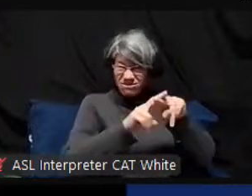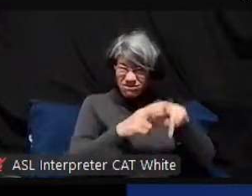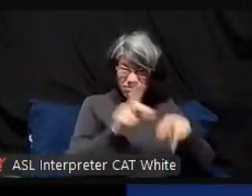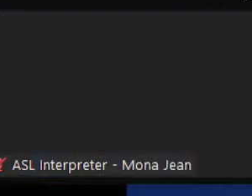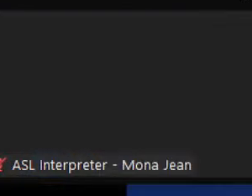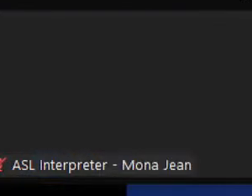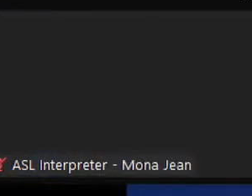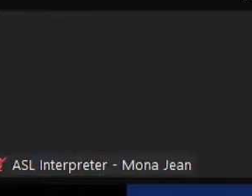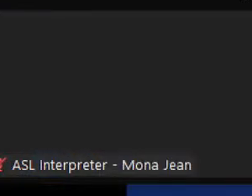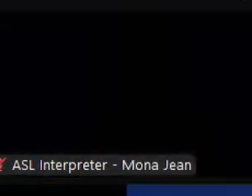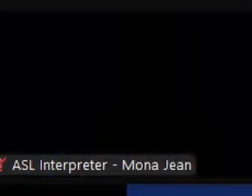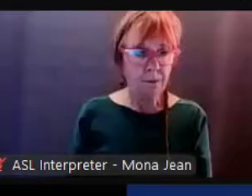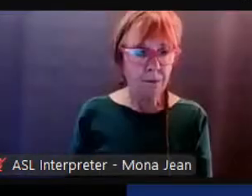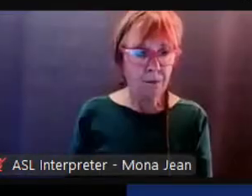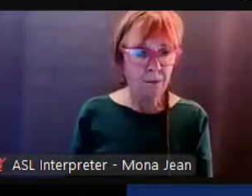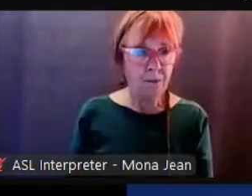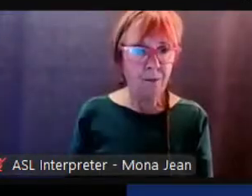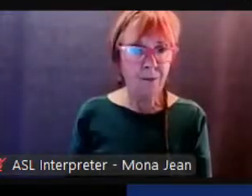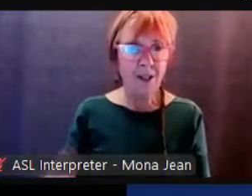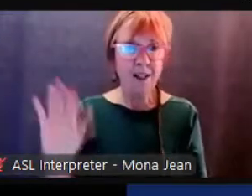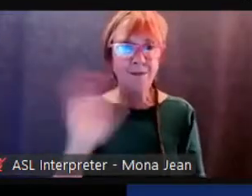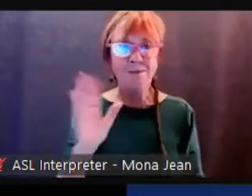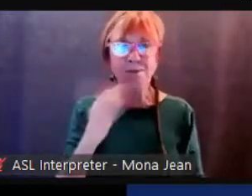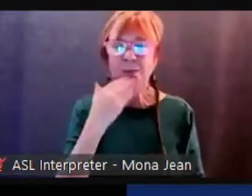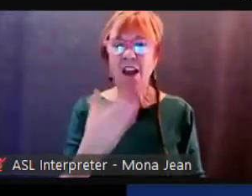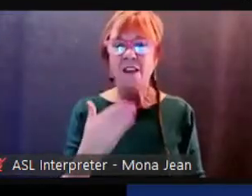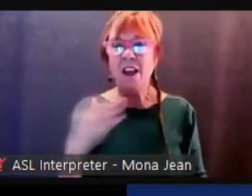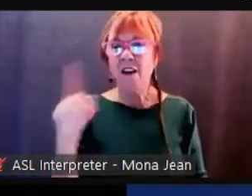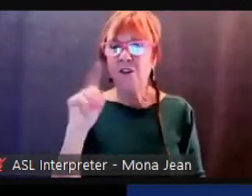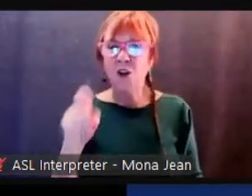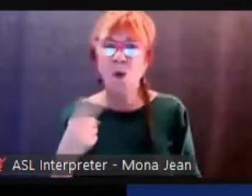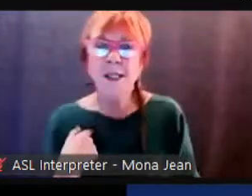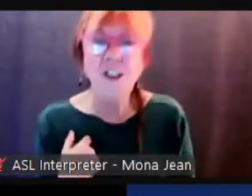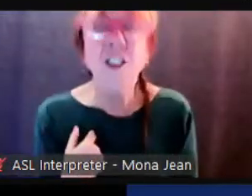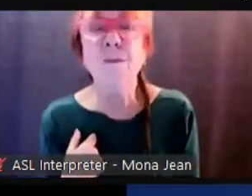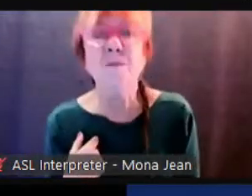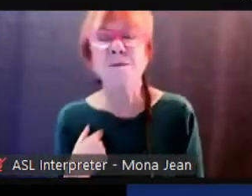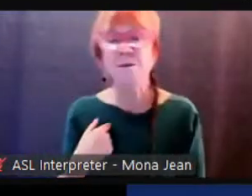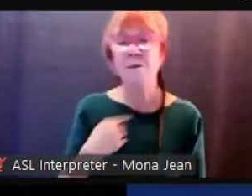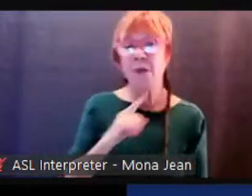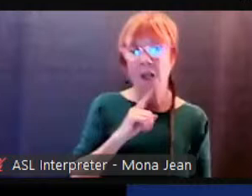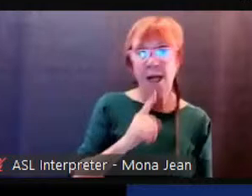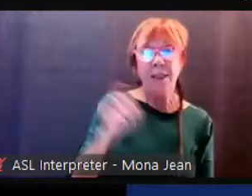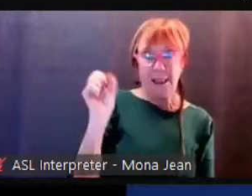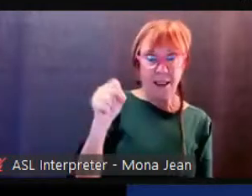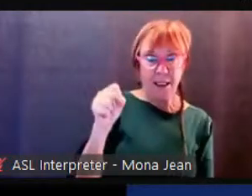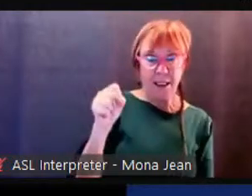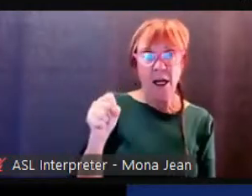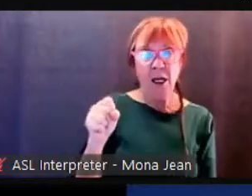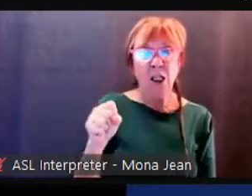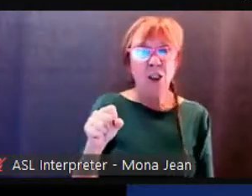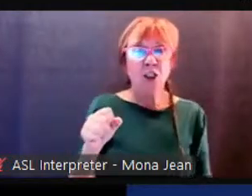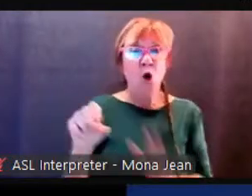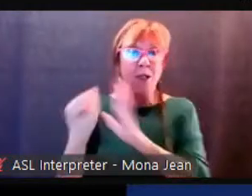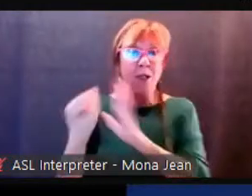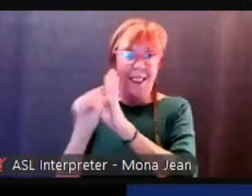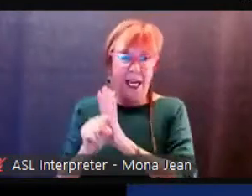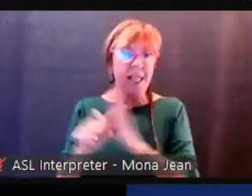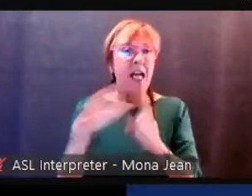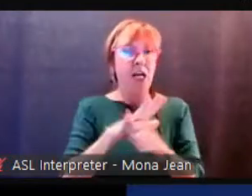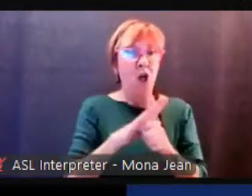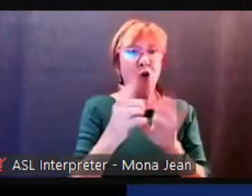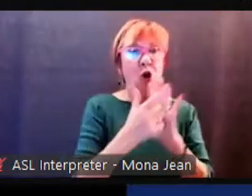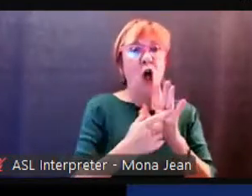Hi, thank you so much for the question. So in fact, yes, so state and local laws protect the